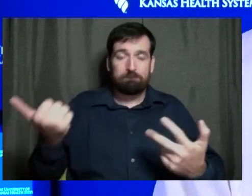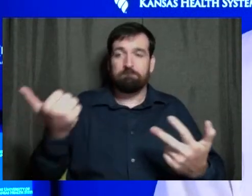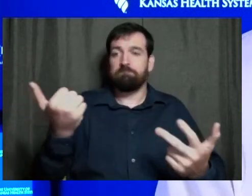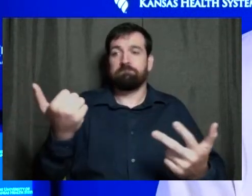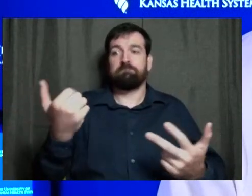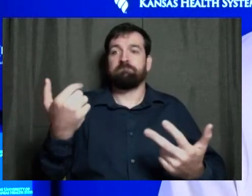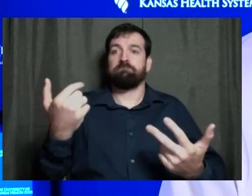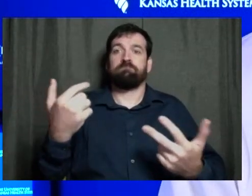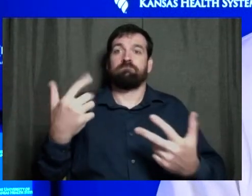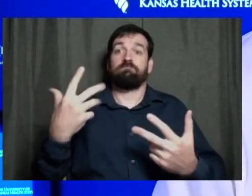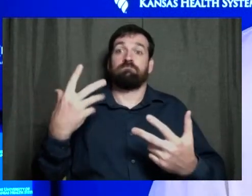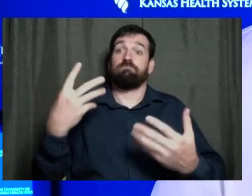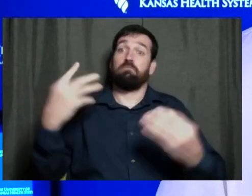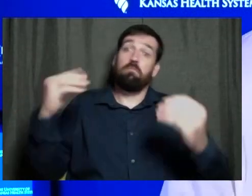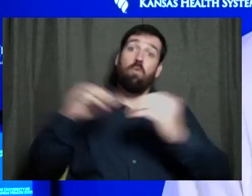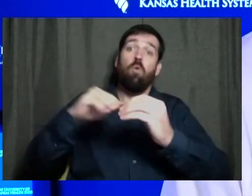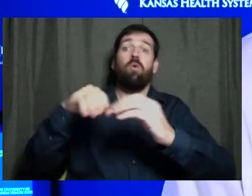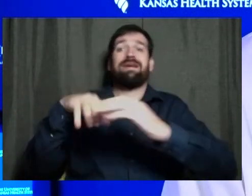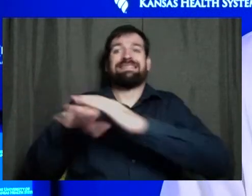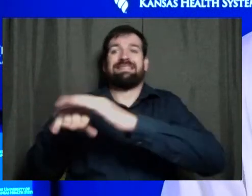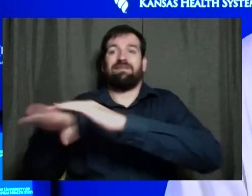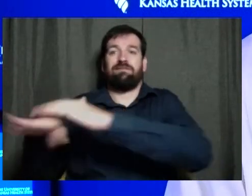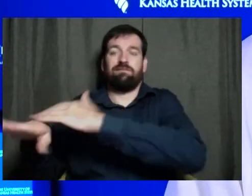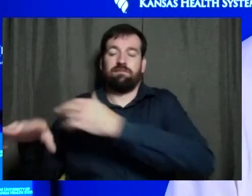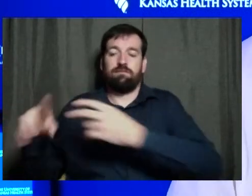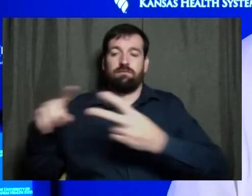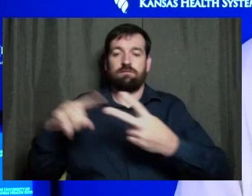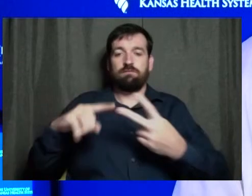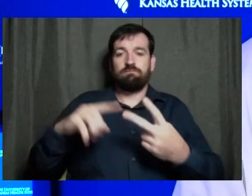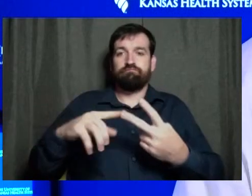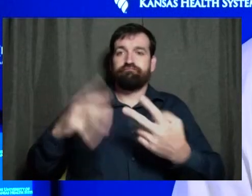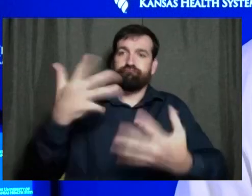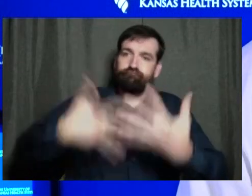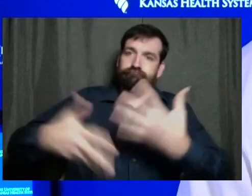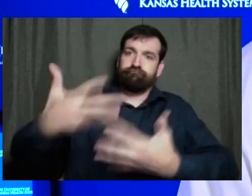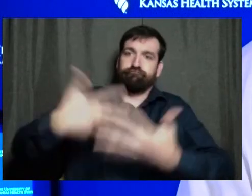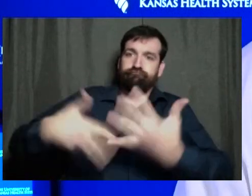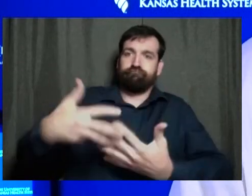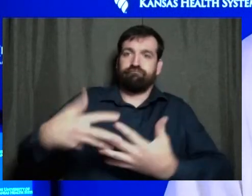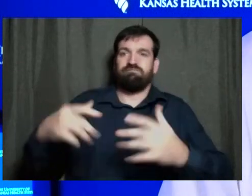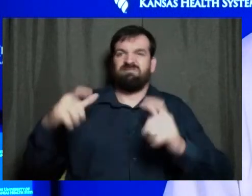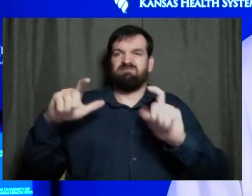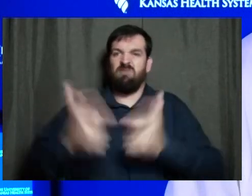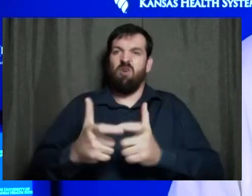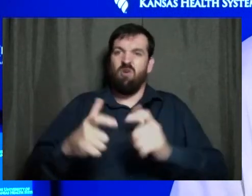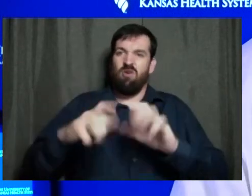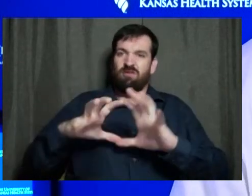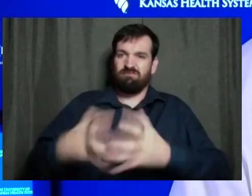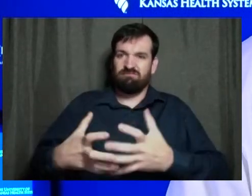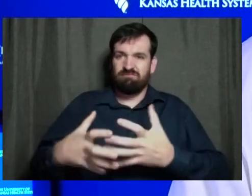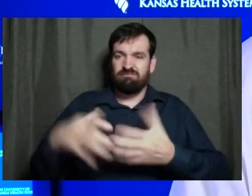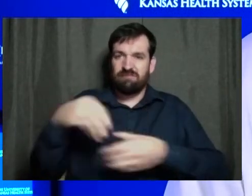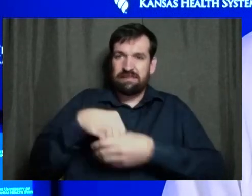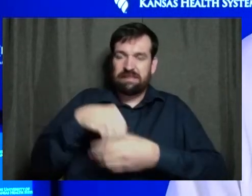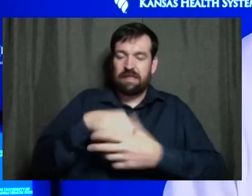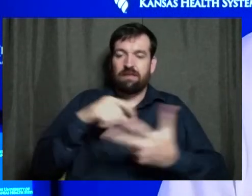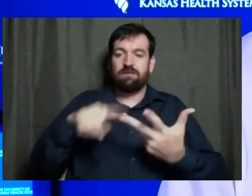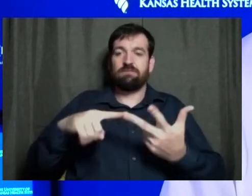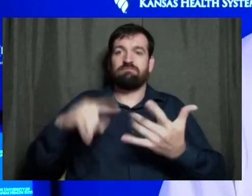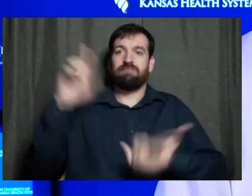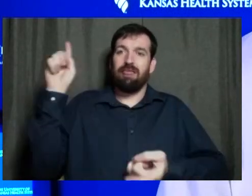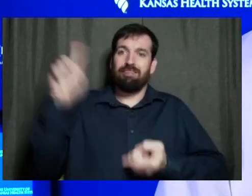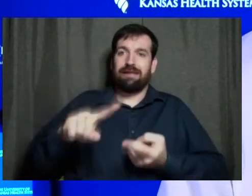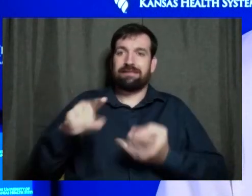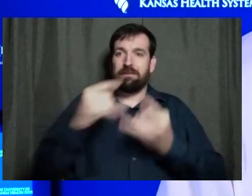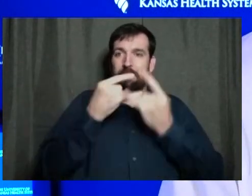going more indoors and doing things, meeting more in those small confined spaces, reducing mask usage, we have